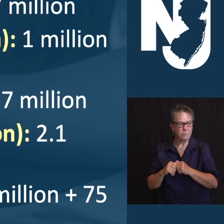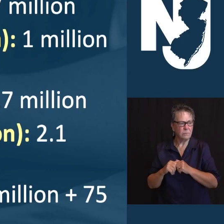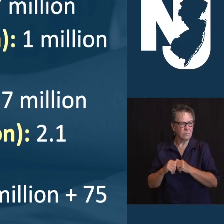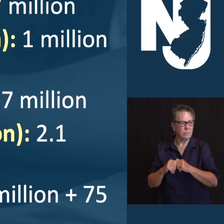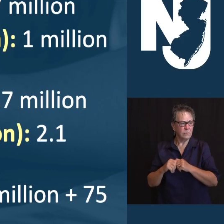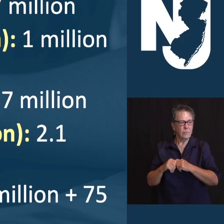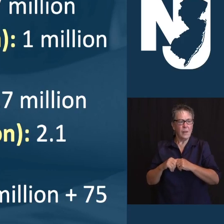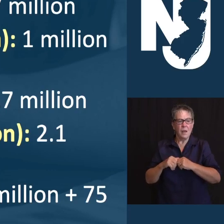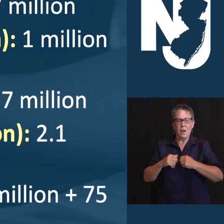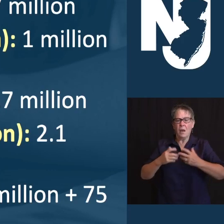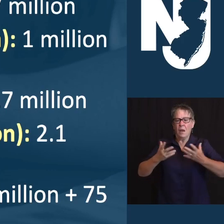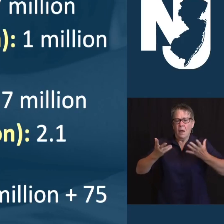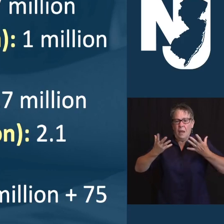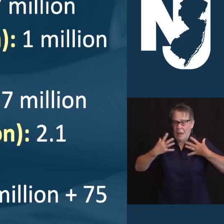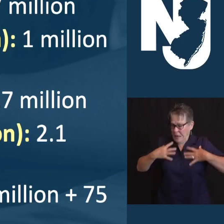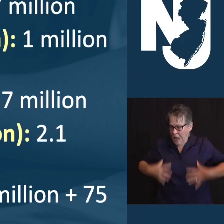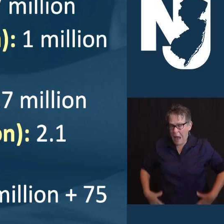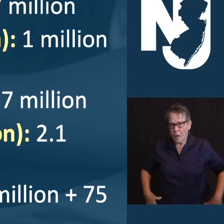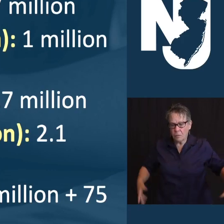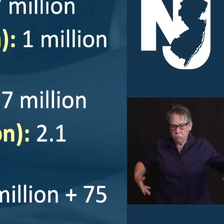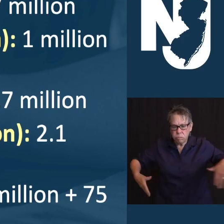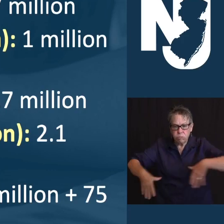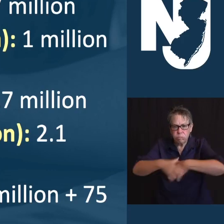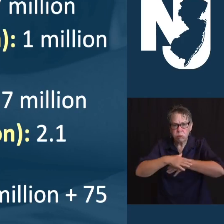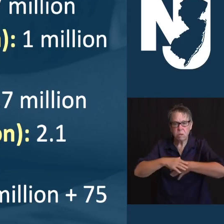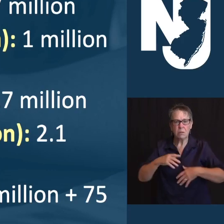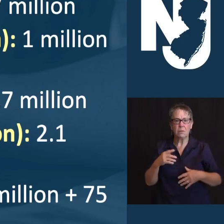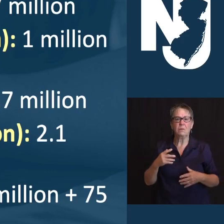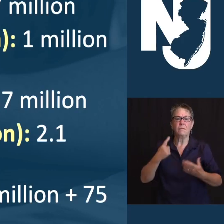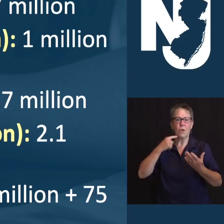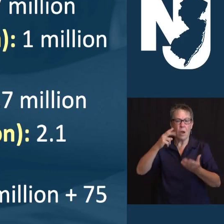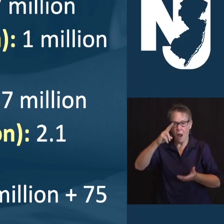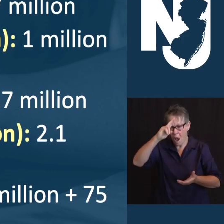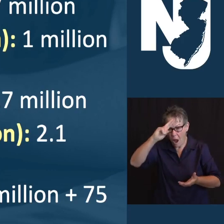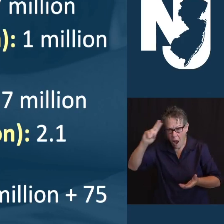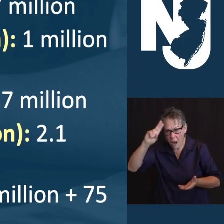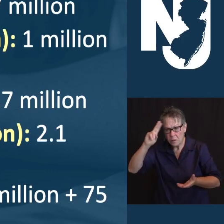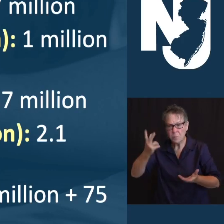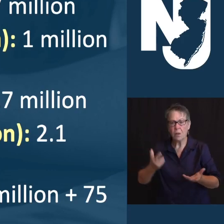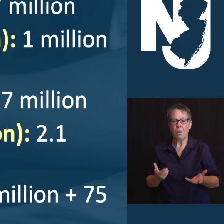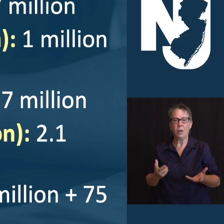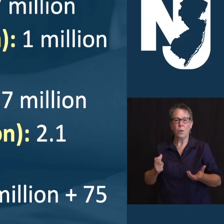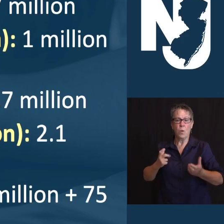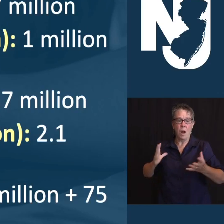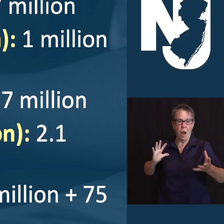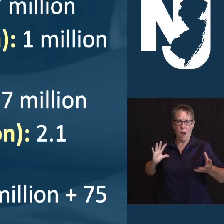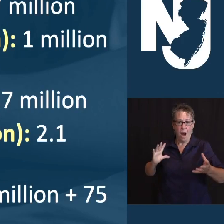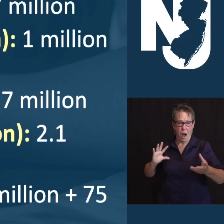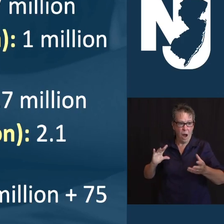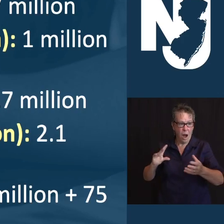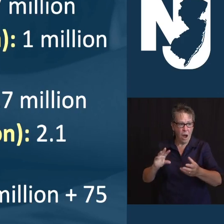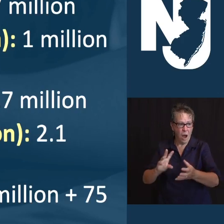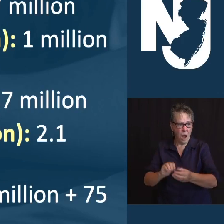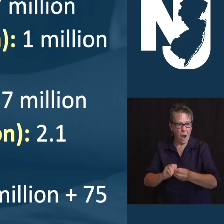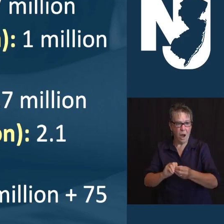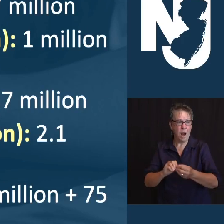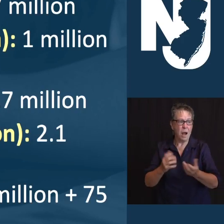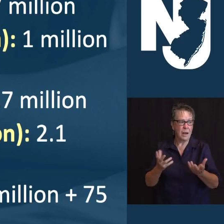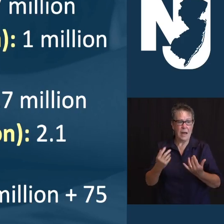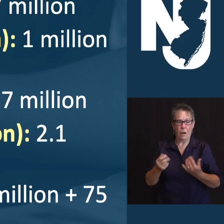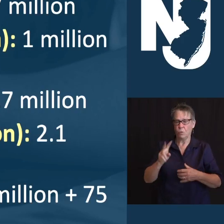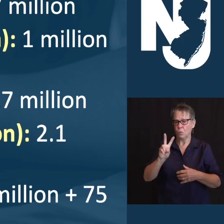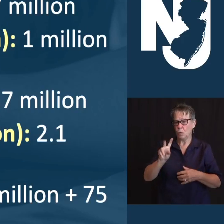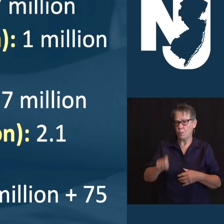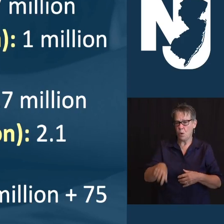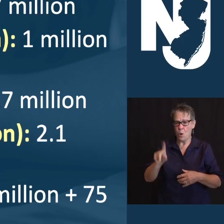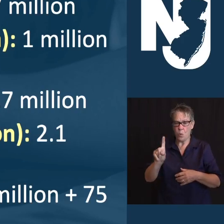and these will be added to the 2.1 million currently in stock. When this next order is received, we